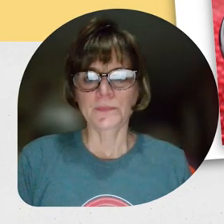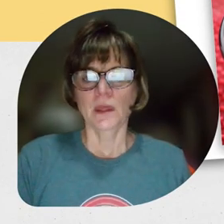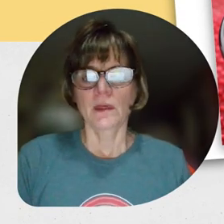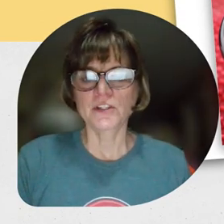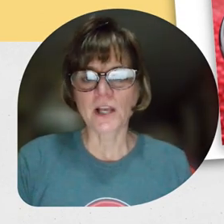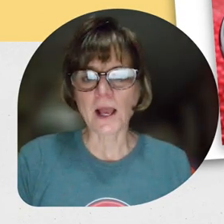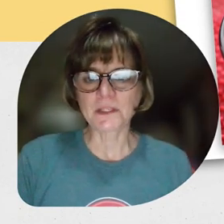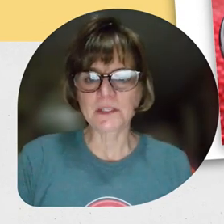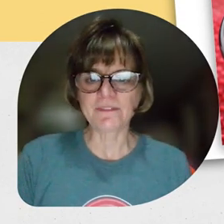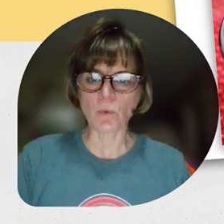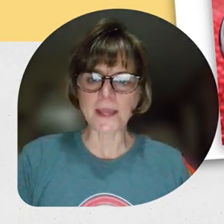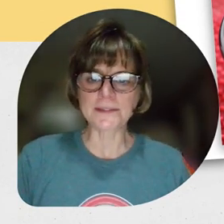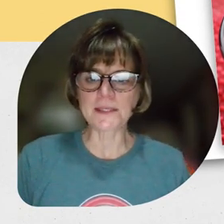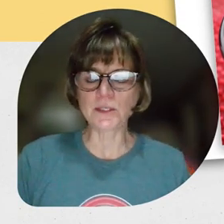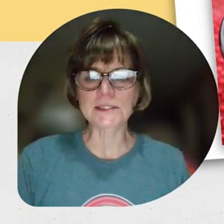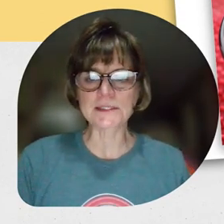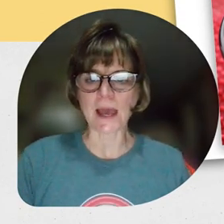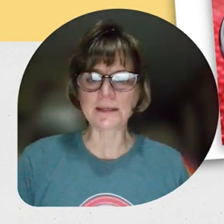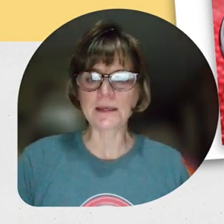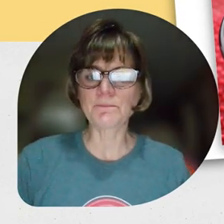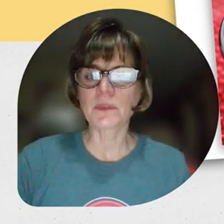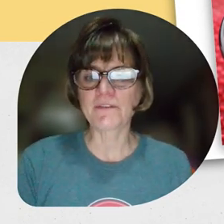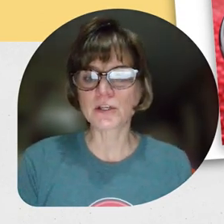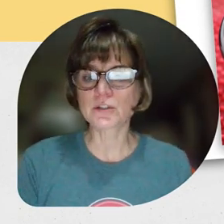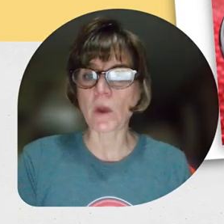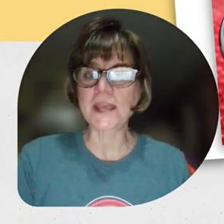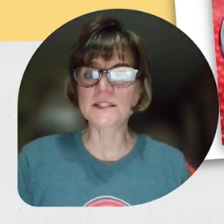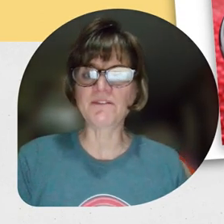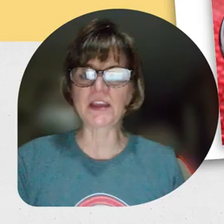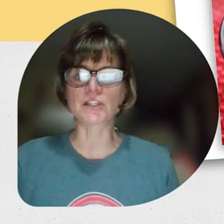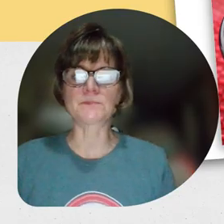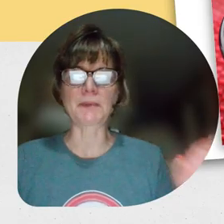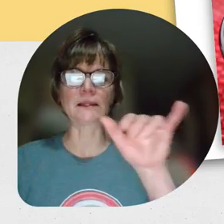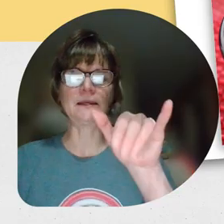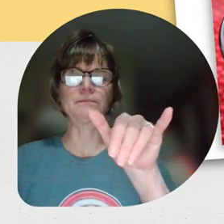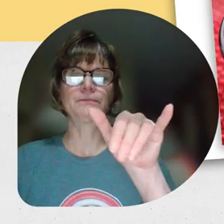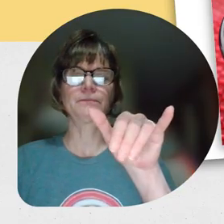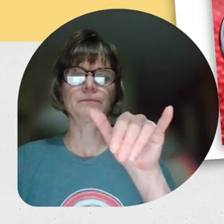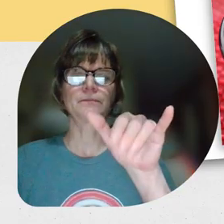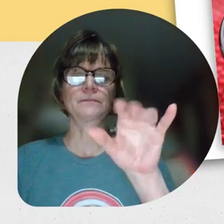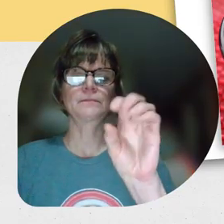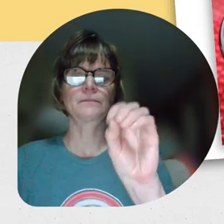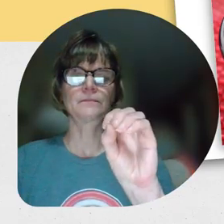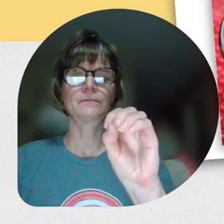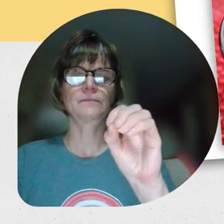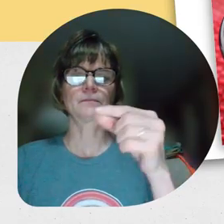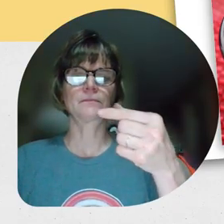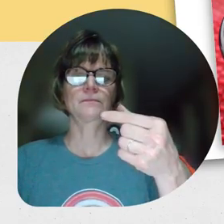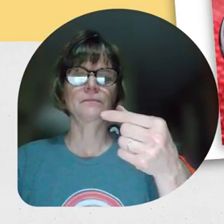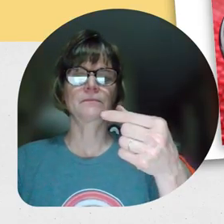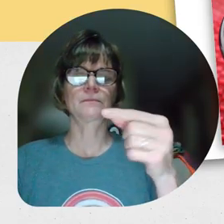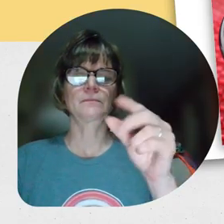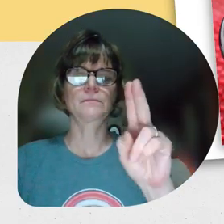Yogurt. There's a couple of different ways that you can sign it. First way is to fingerspell it.